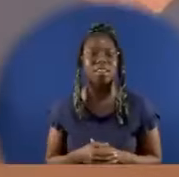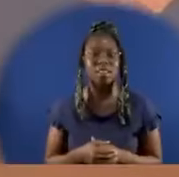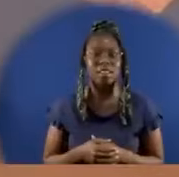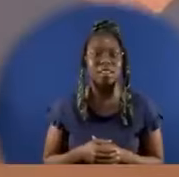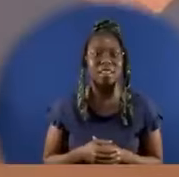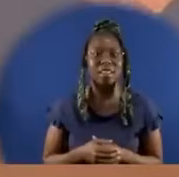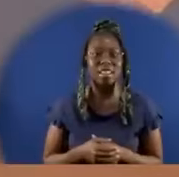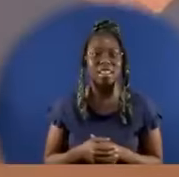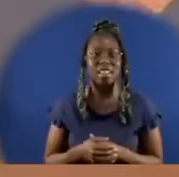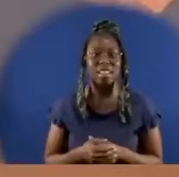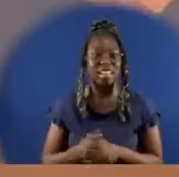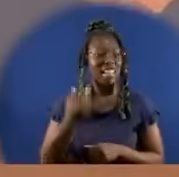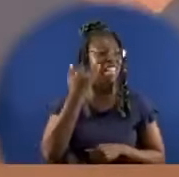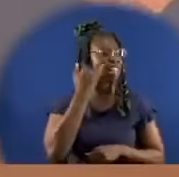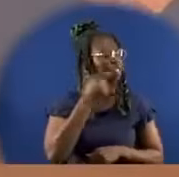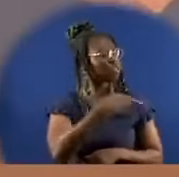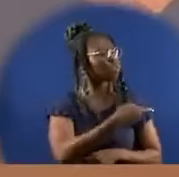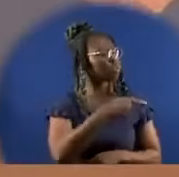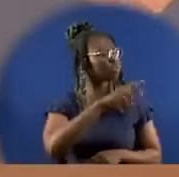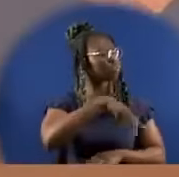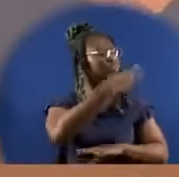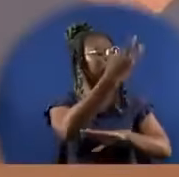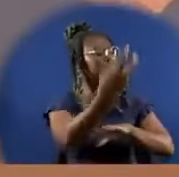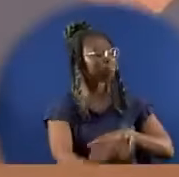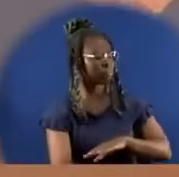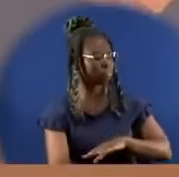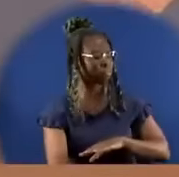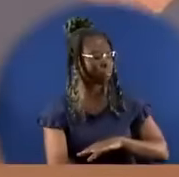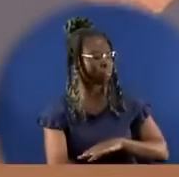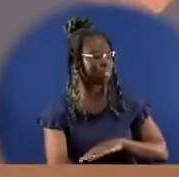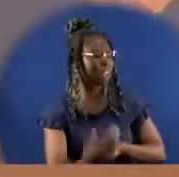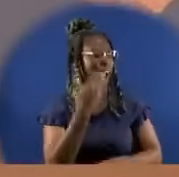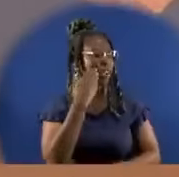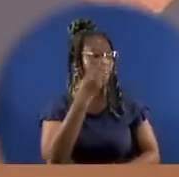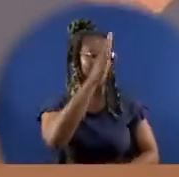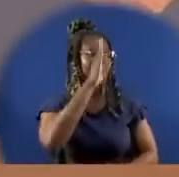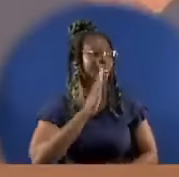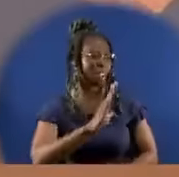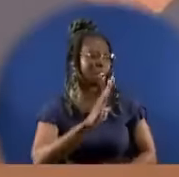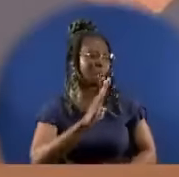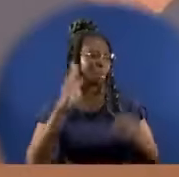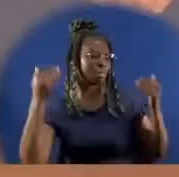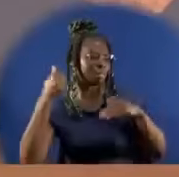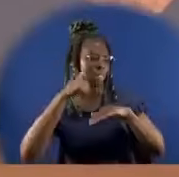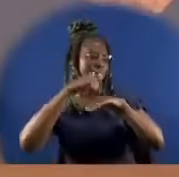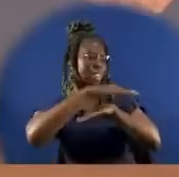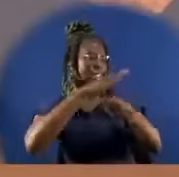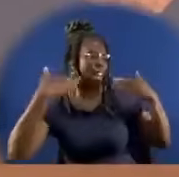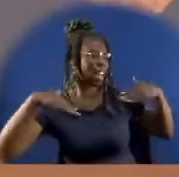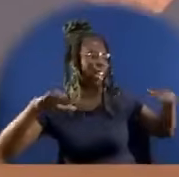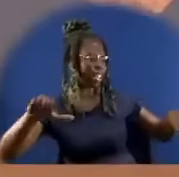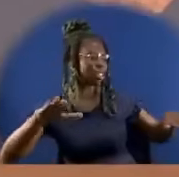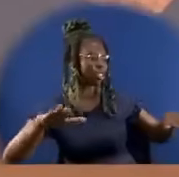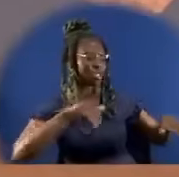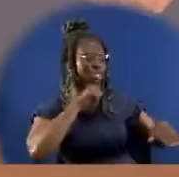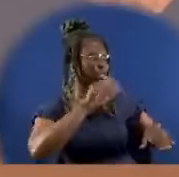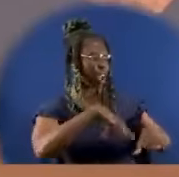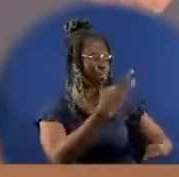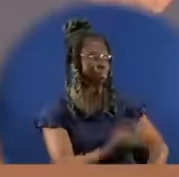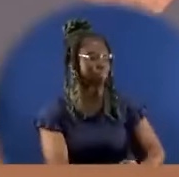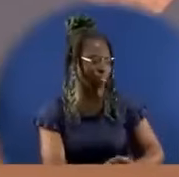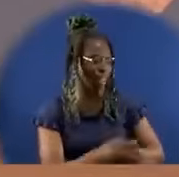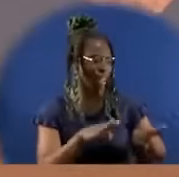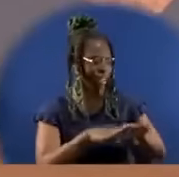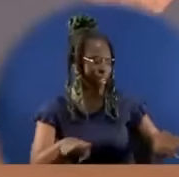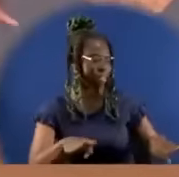up there and throw yourself down, I know that the Bible says that God will give his angels charge over you so that you don't dash your foot against the stone. And Jesus